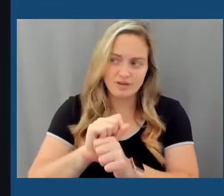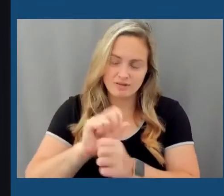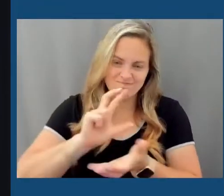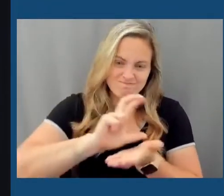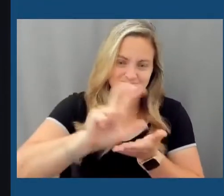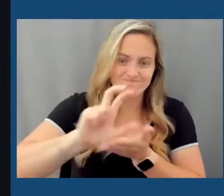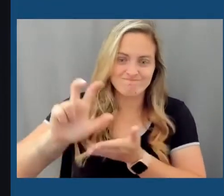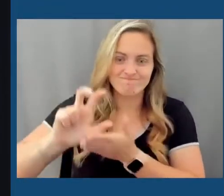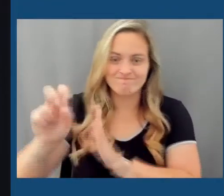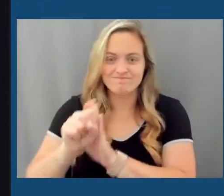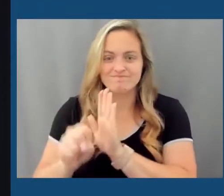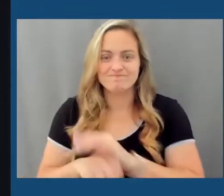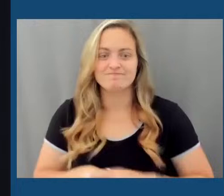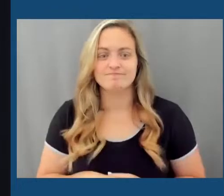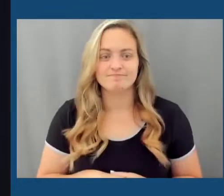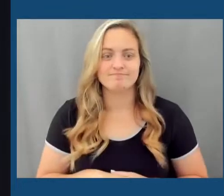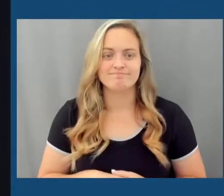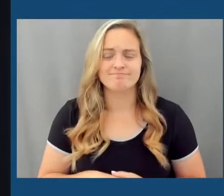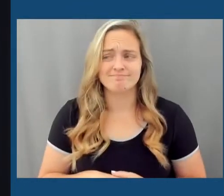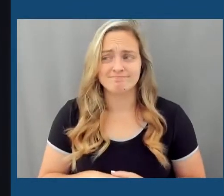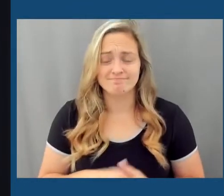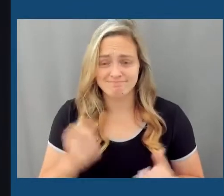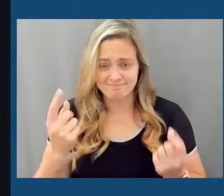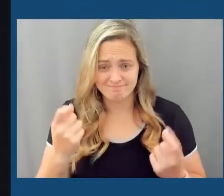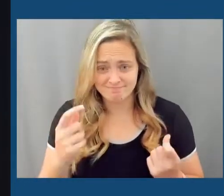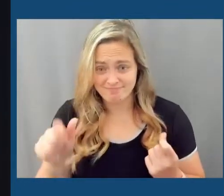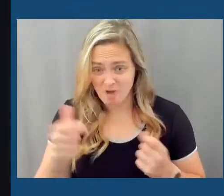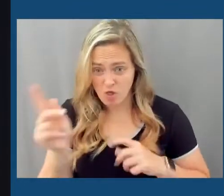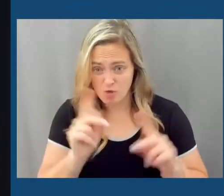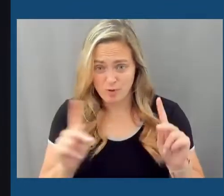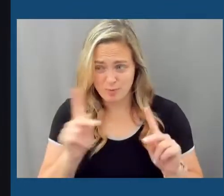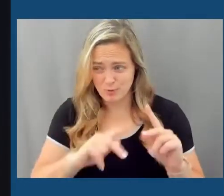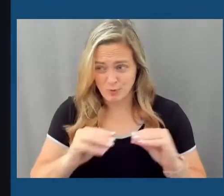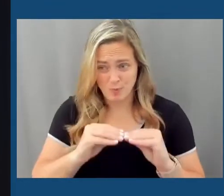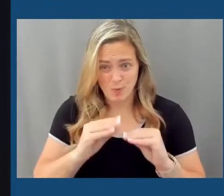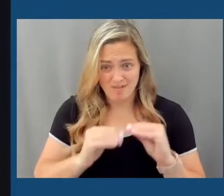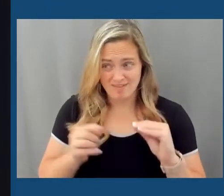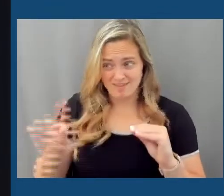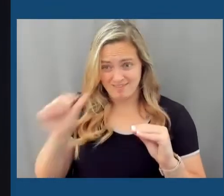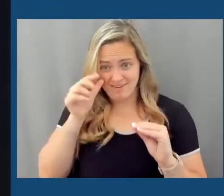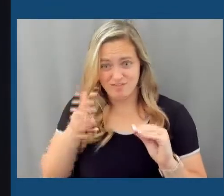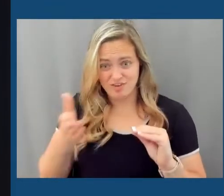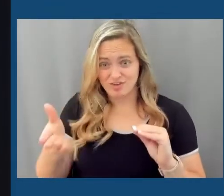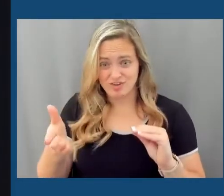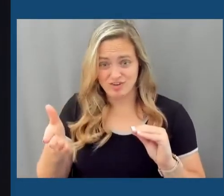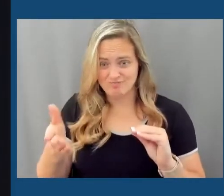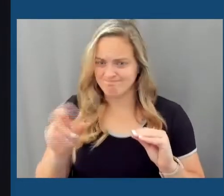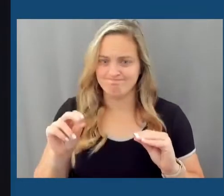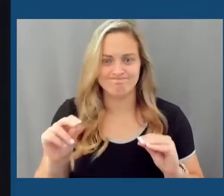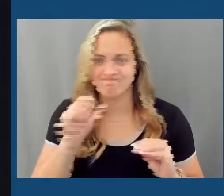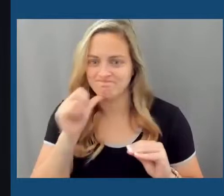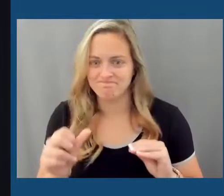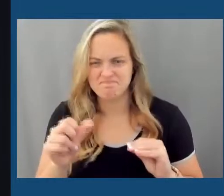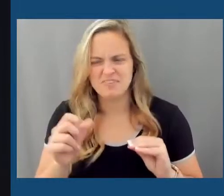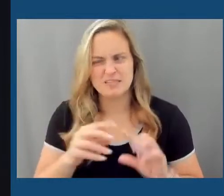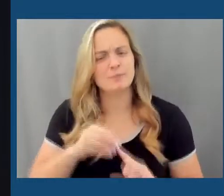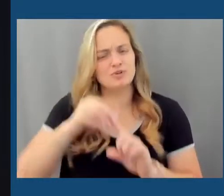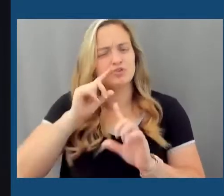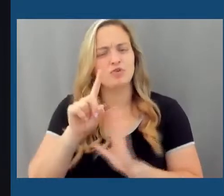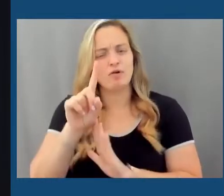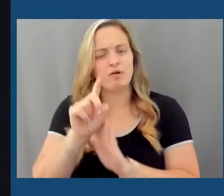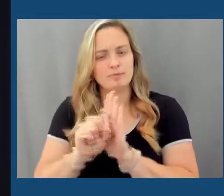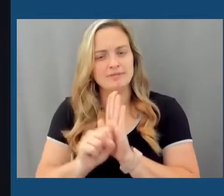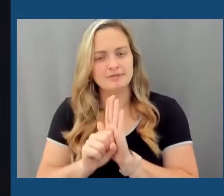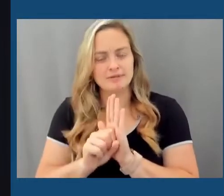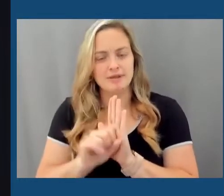state. And no one is doing more to invest in aviation, especially in our upstate airports, than Governor Hochul, and I just really want to thank you for